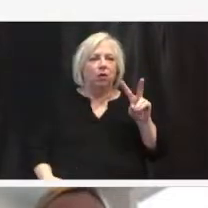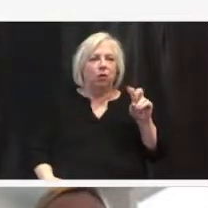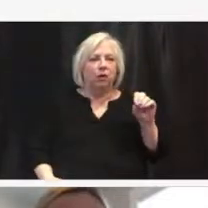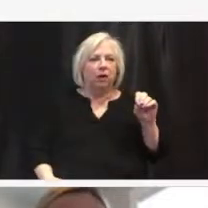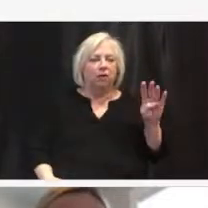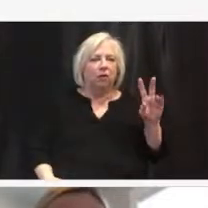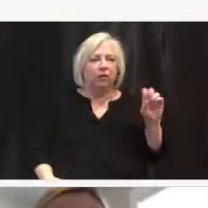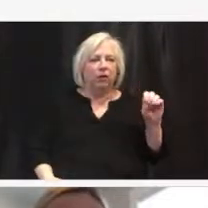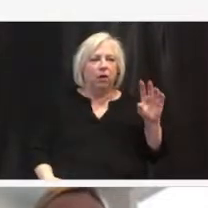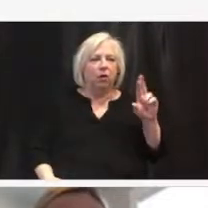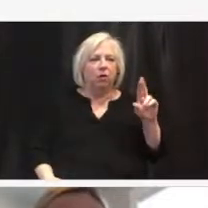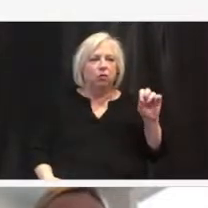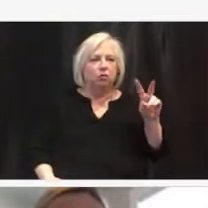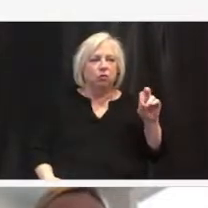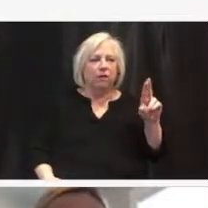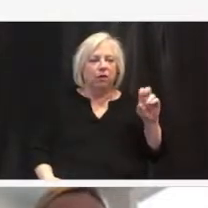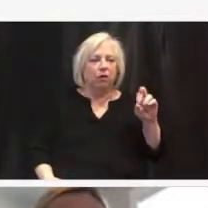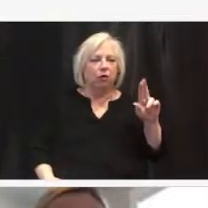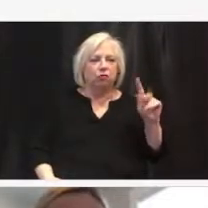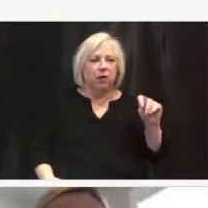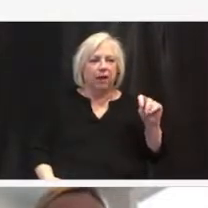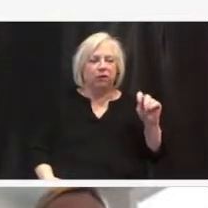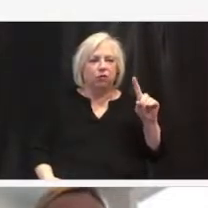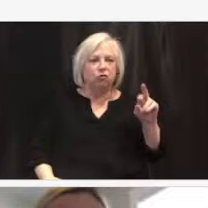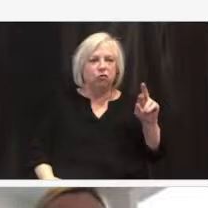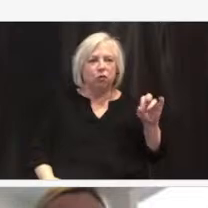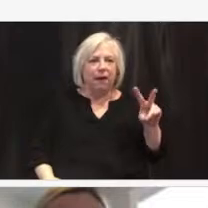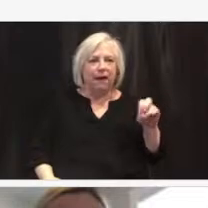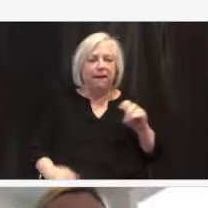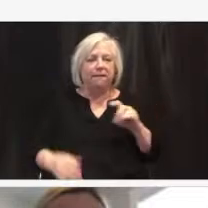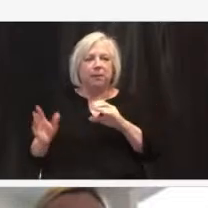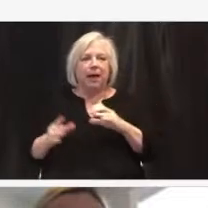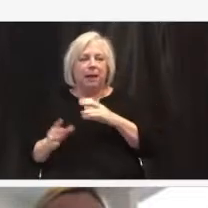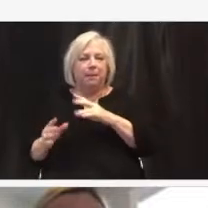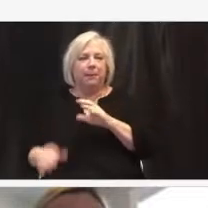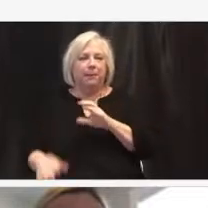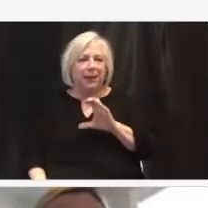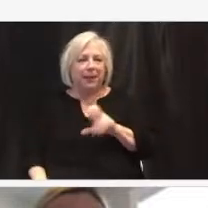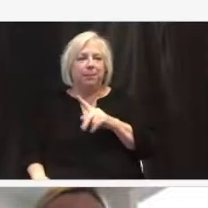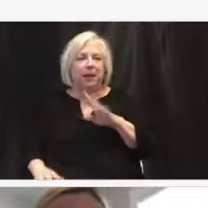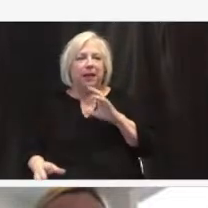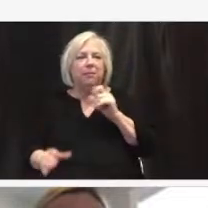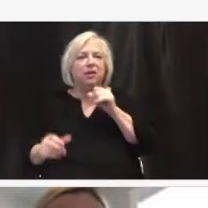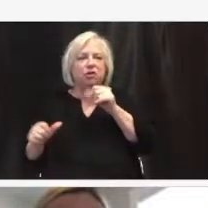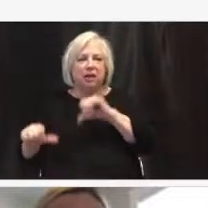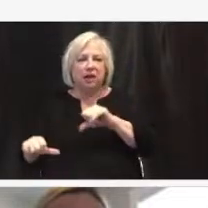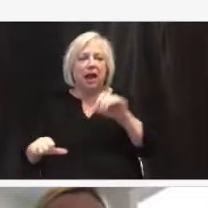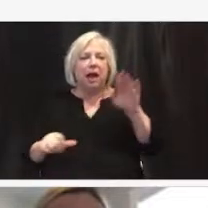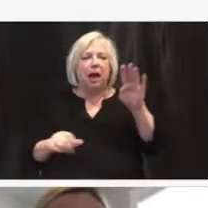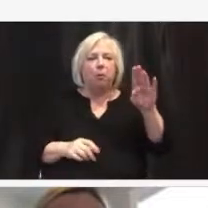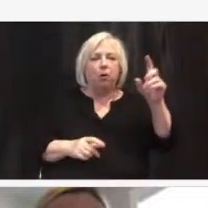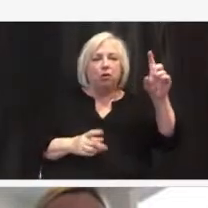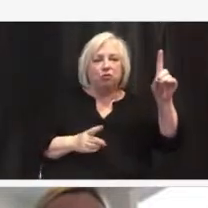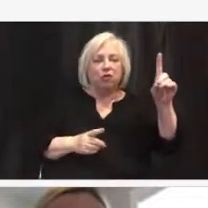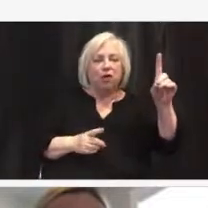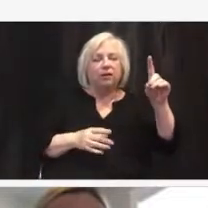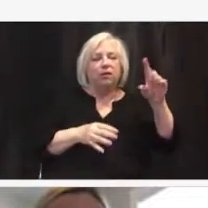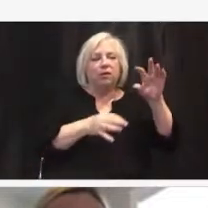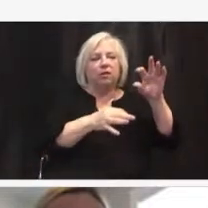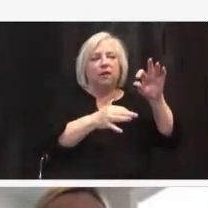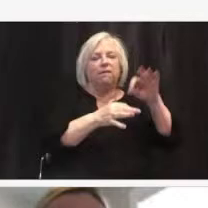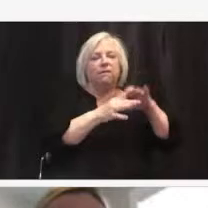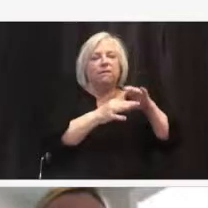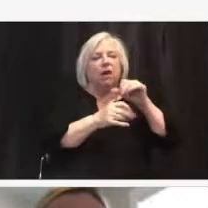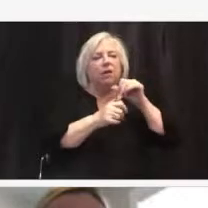12040 Rivercrest Drive, STR. Planning Commission voted to deny. Board of Directors voted to deny